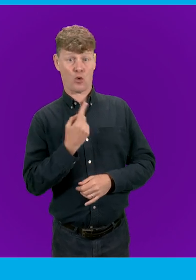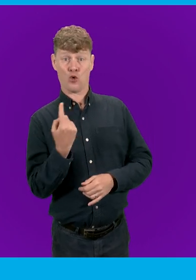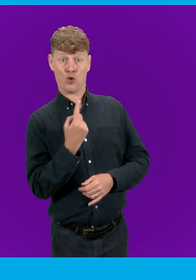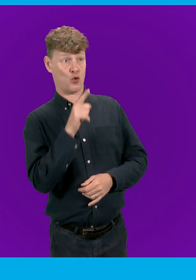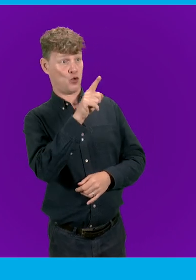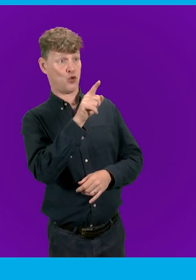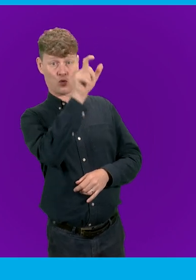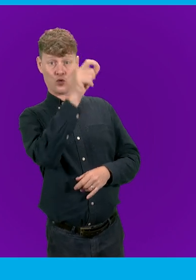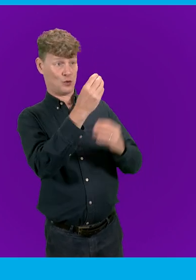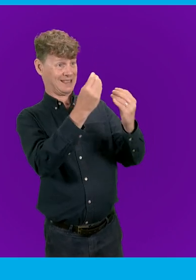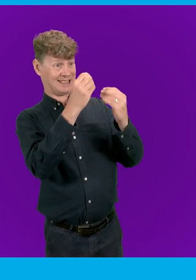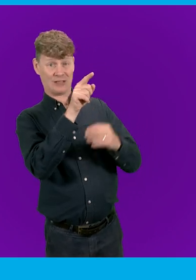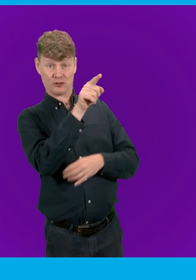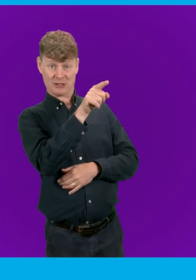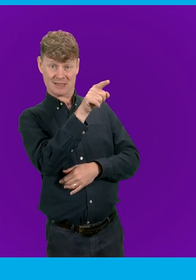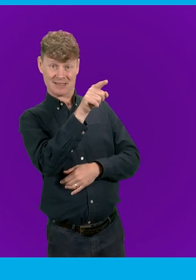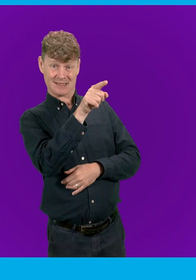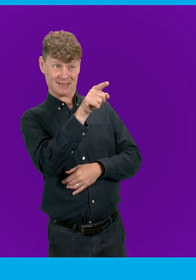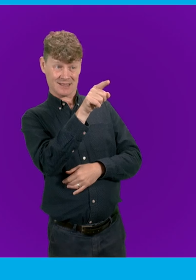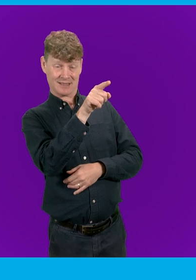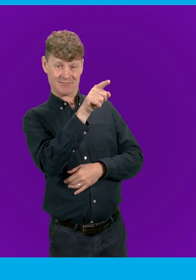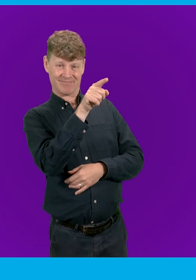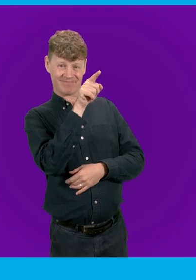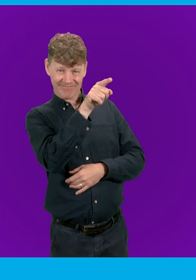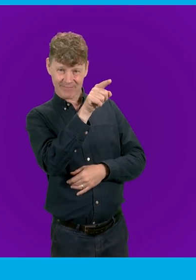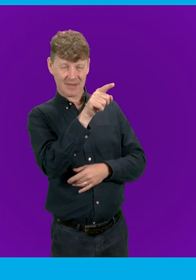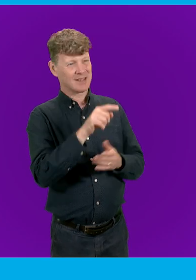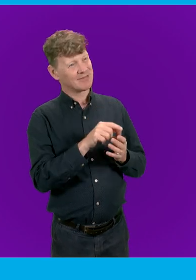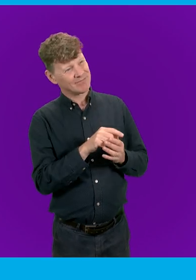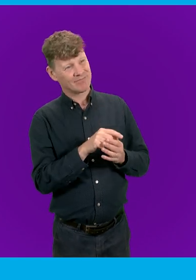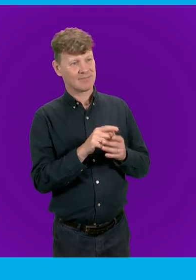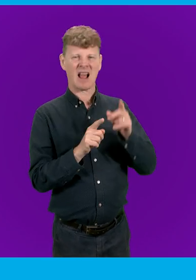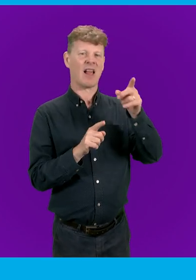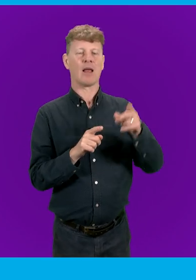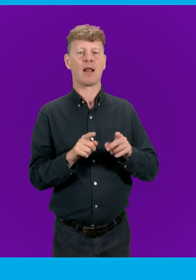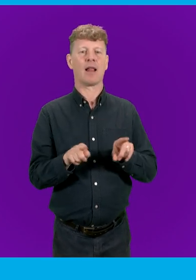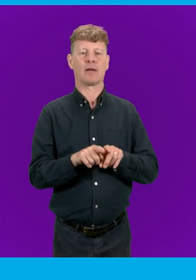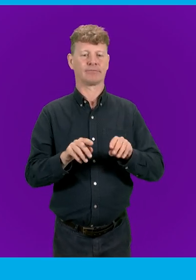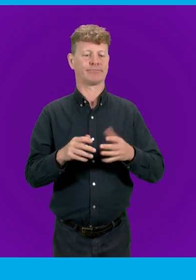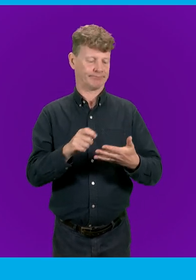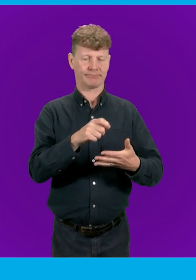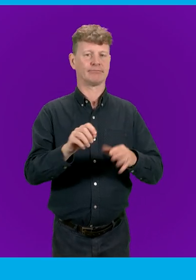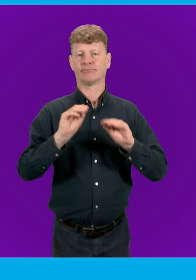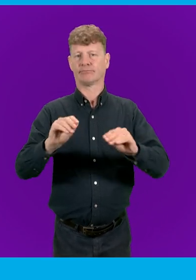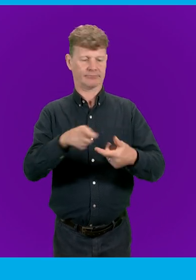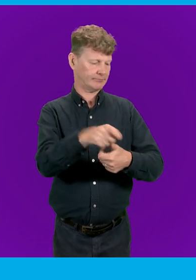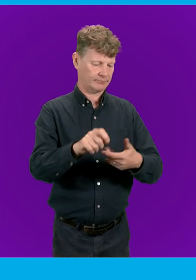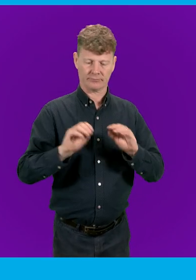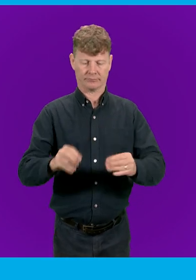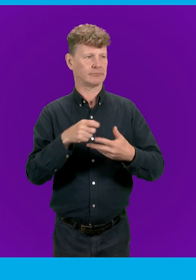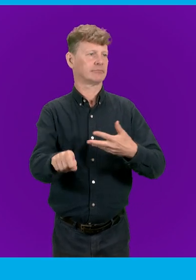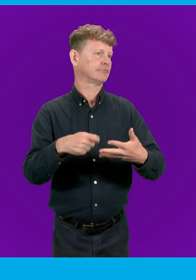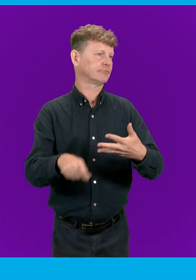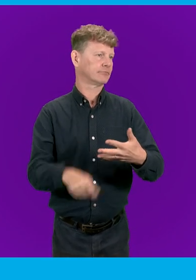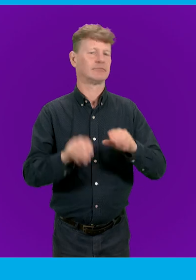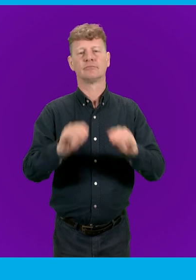it weren't really, it was, they were more ticking the box than actually sitting down, learning, having